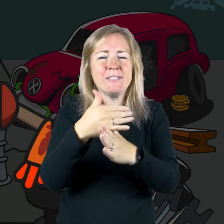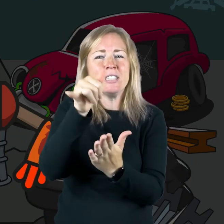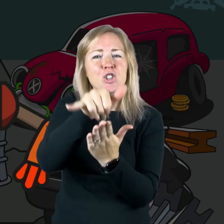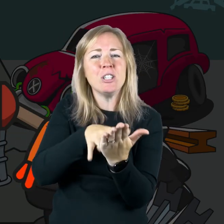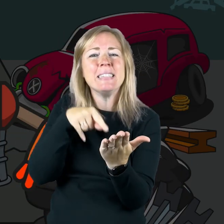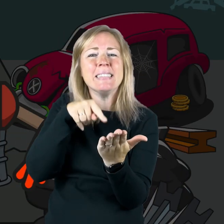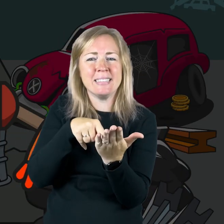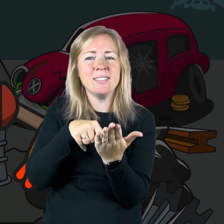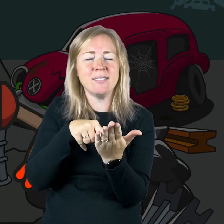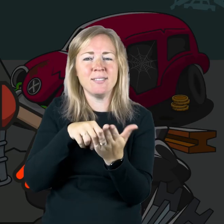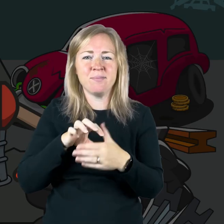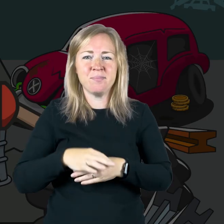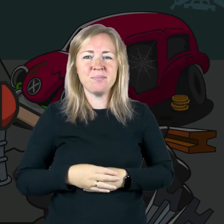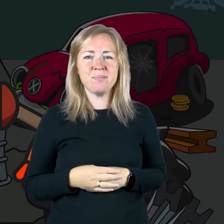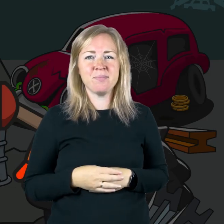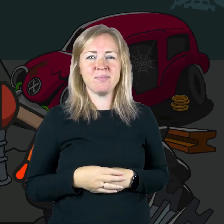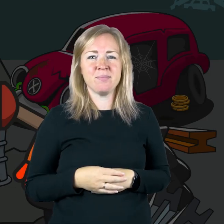sheet.